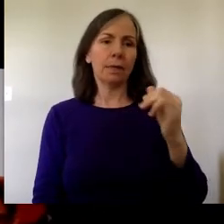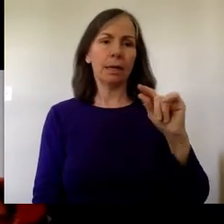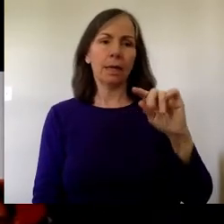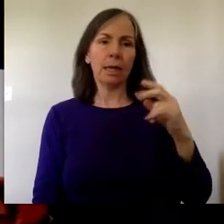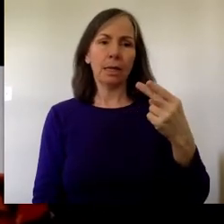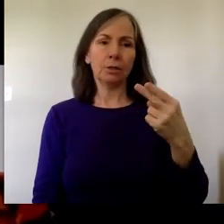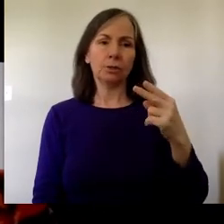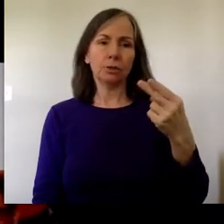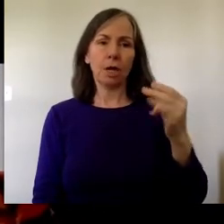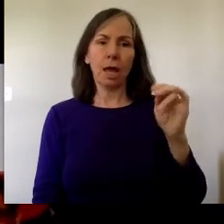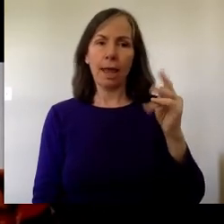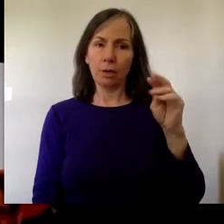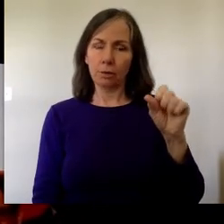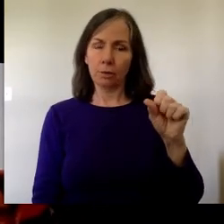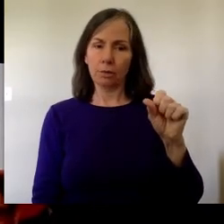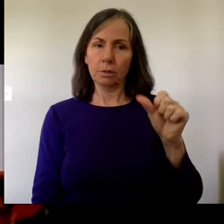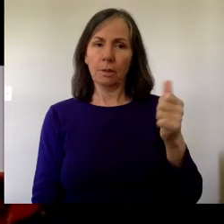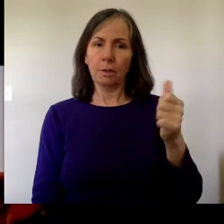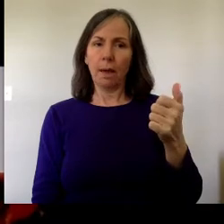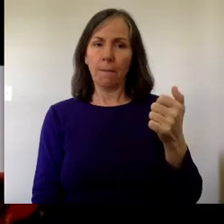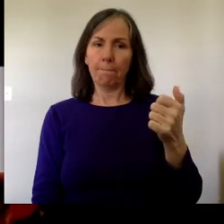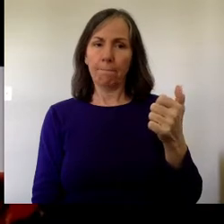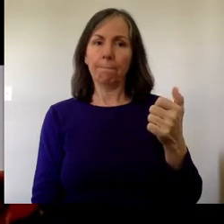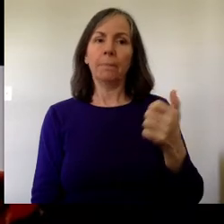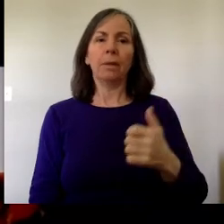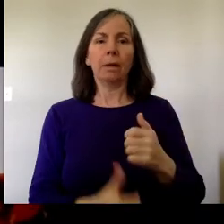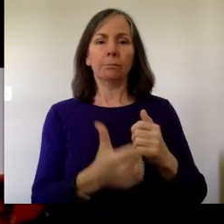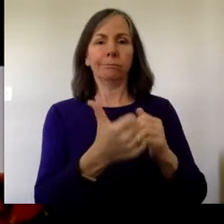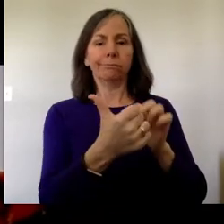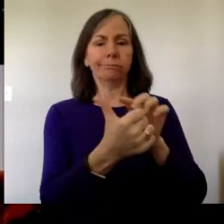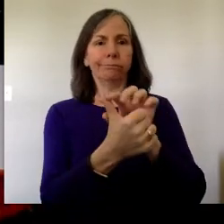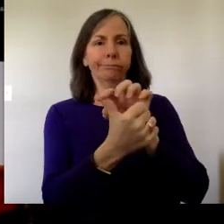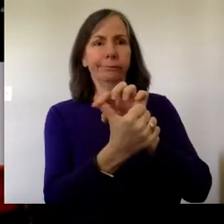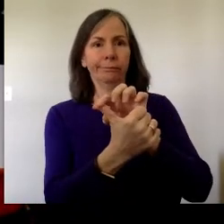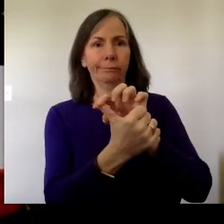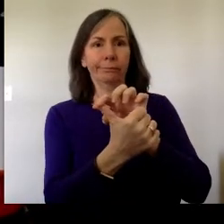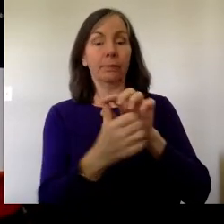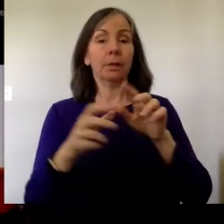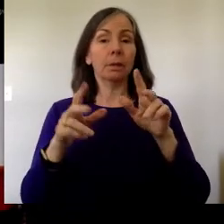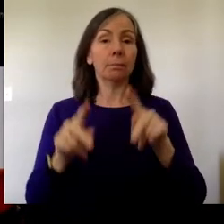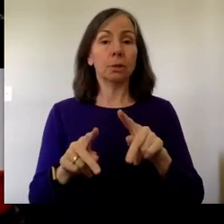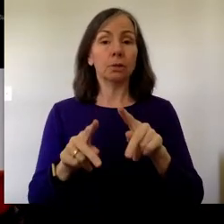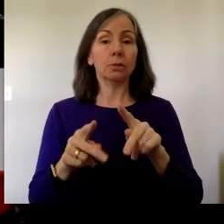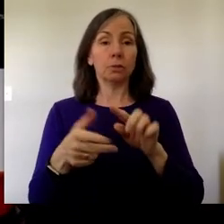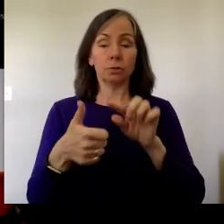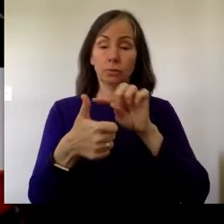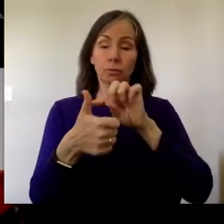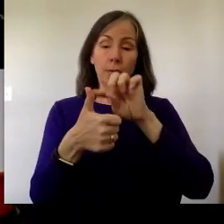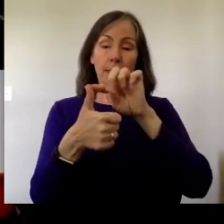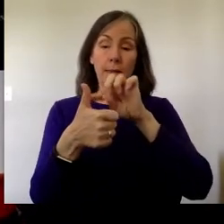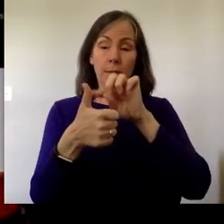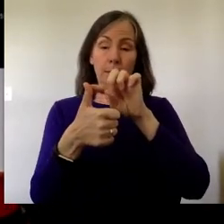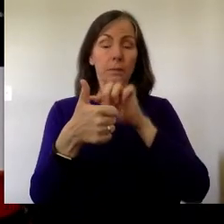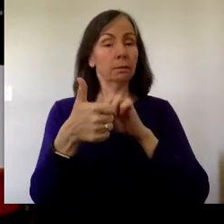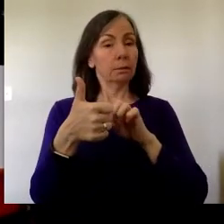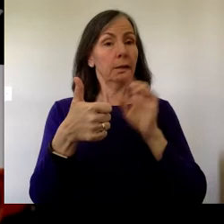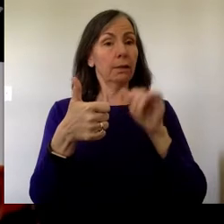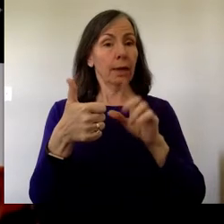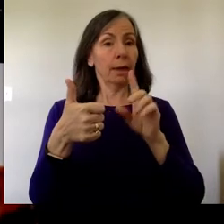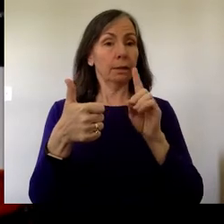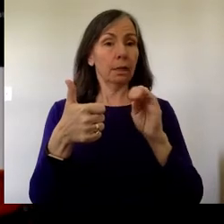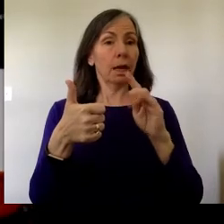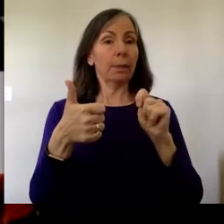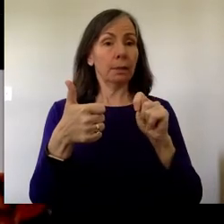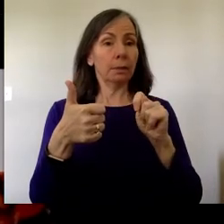So the person with the straight thumb, dominant. But some of you, when you put your thumb up,